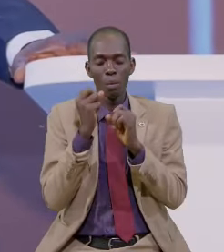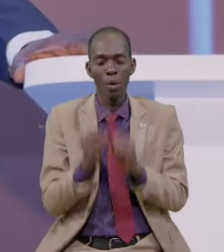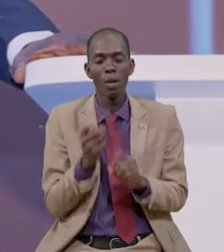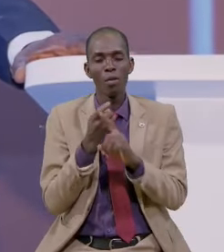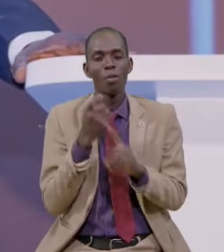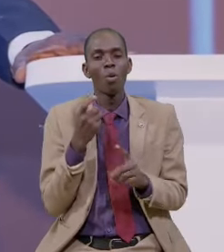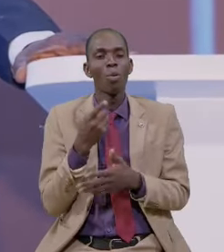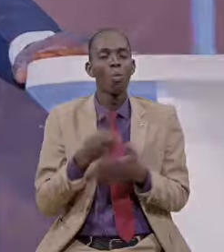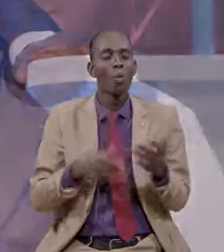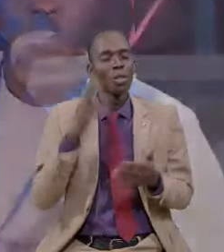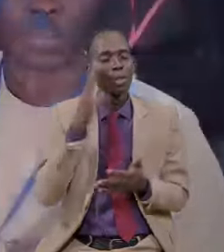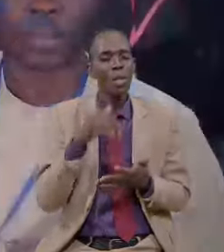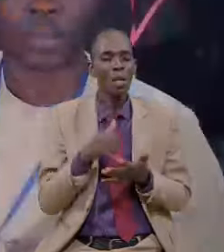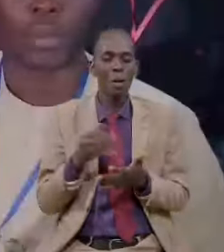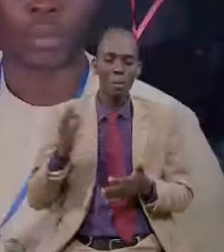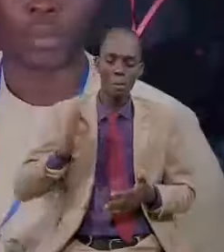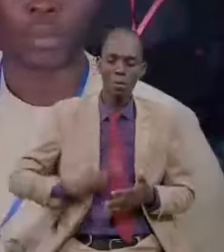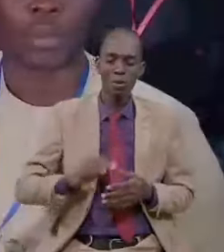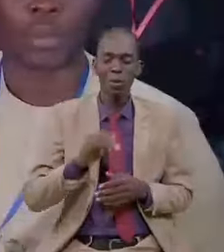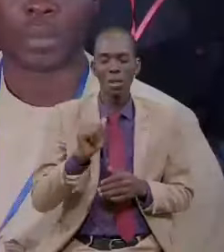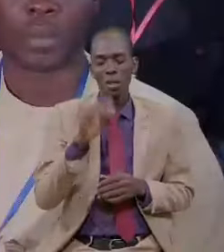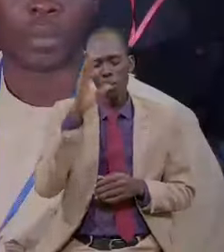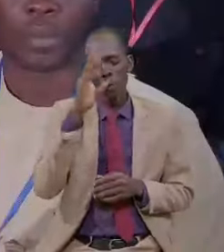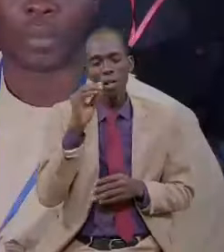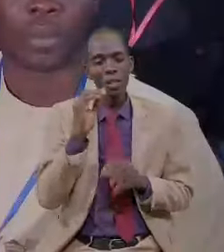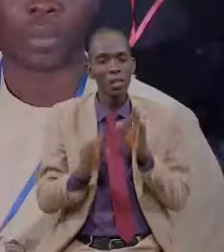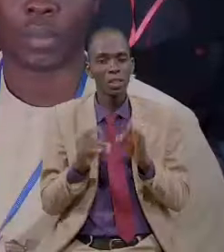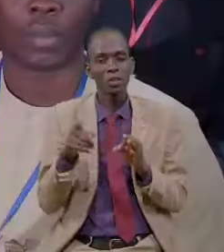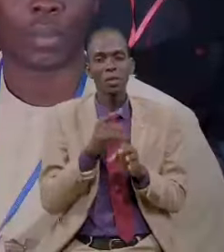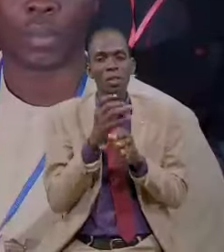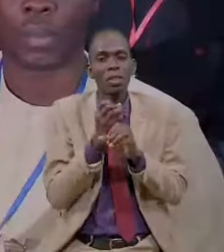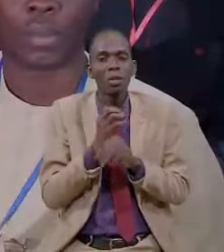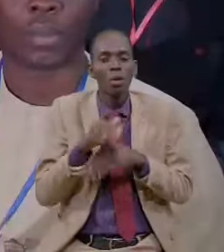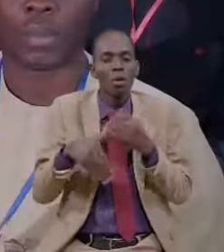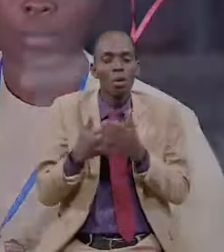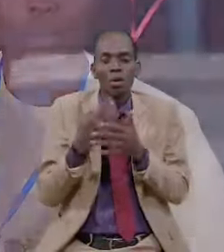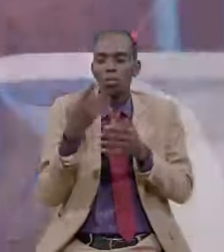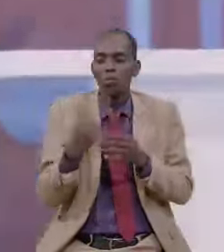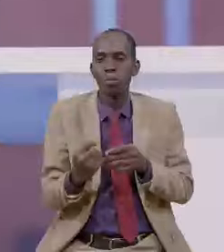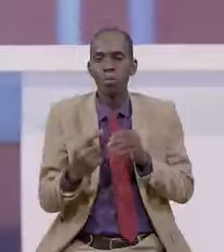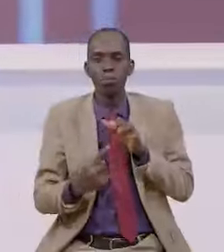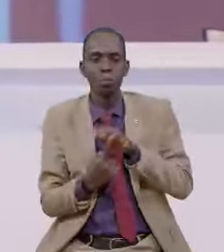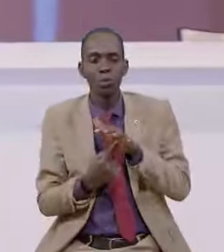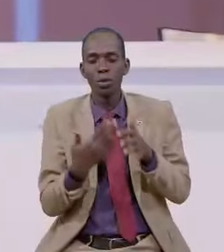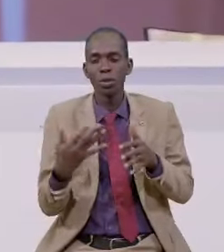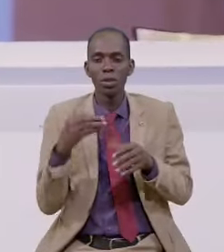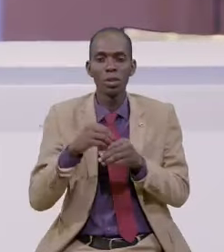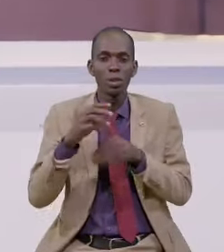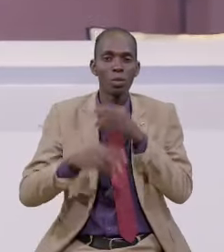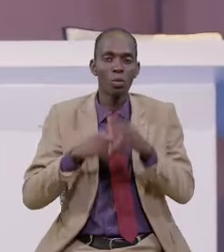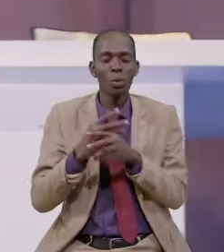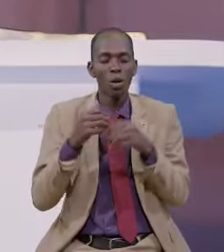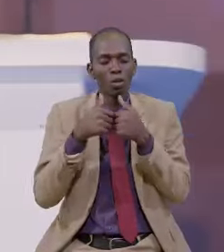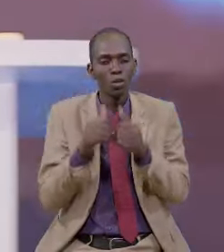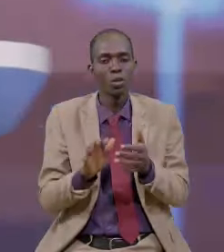profit a man if he gains all the popularity of the world and he loses his own